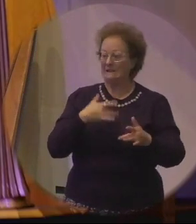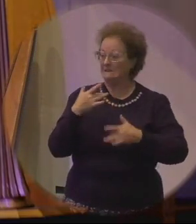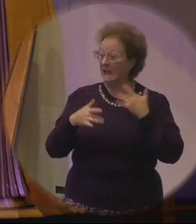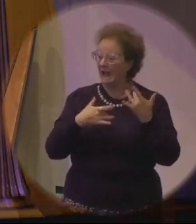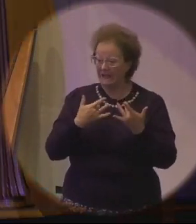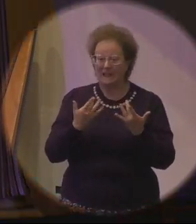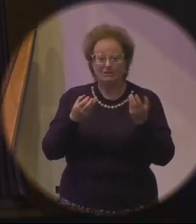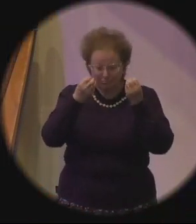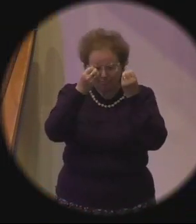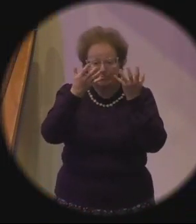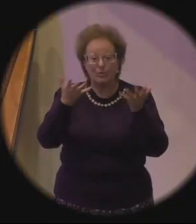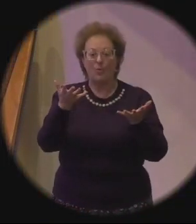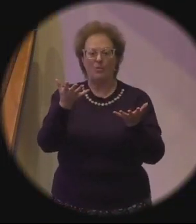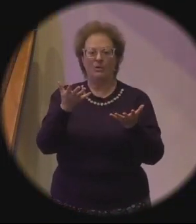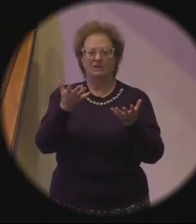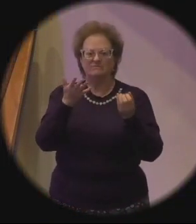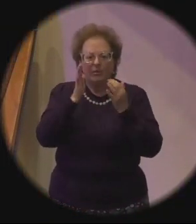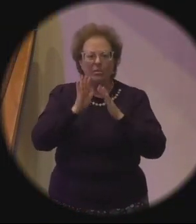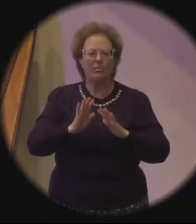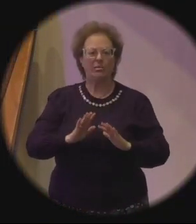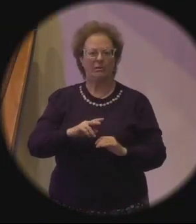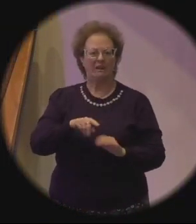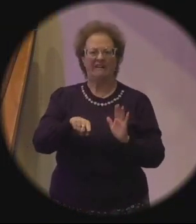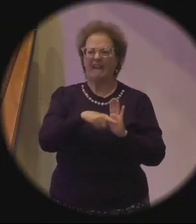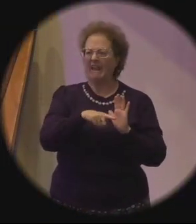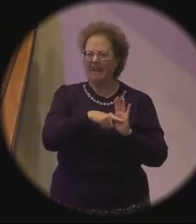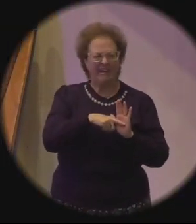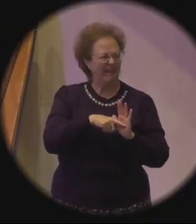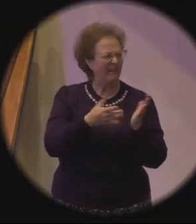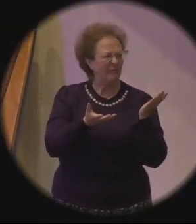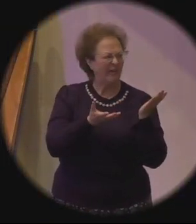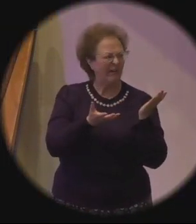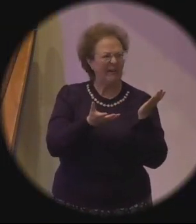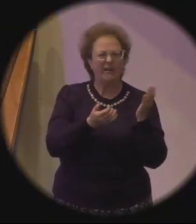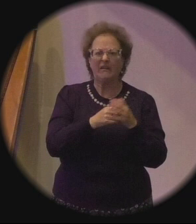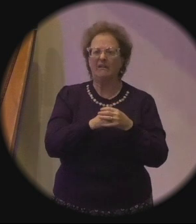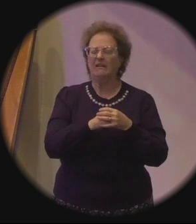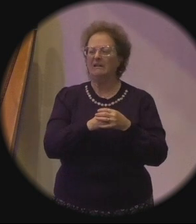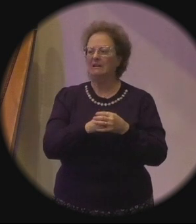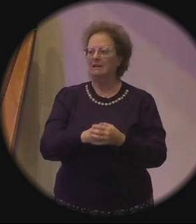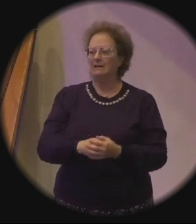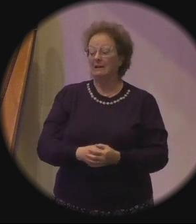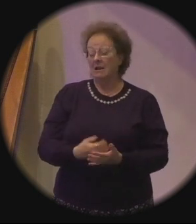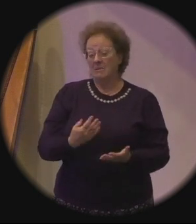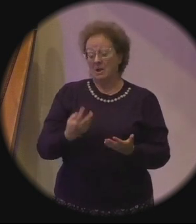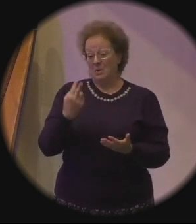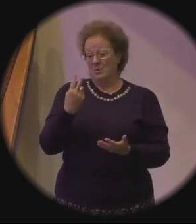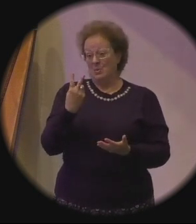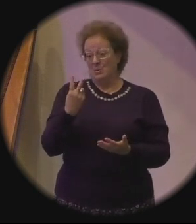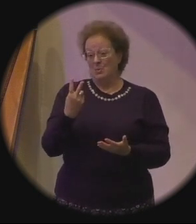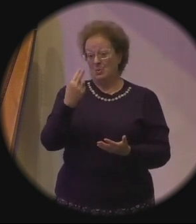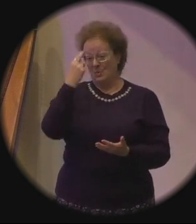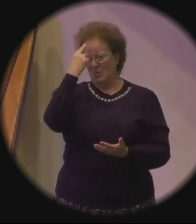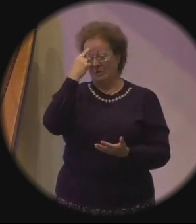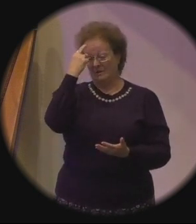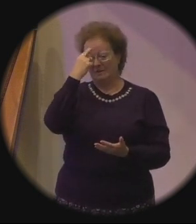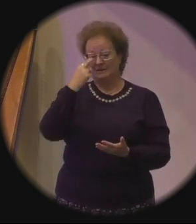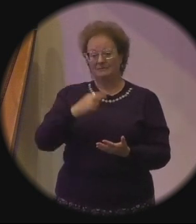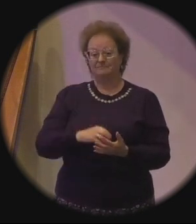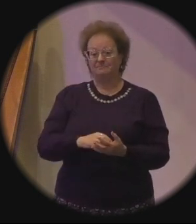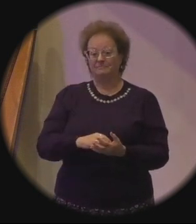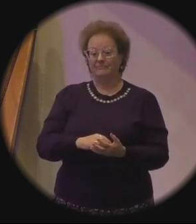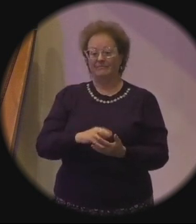news, right? Why such a negative response from him? Well, there could be a couple reasons. One is